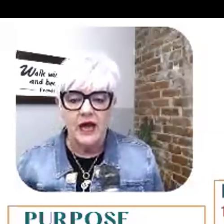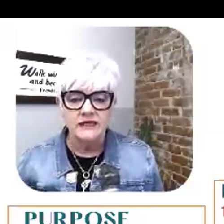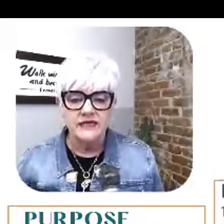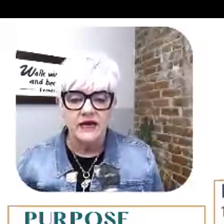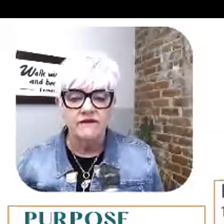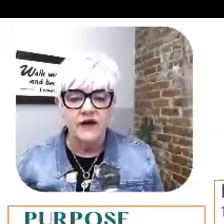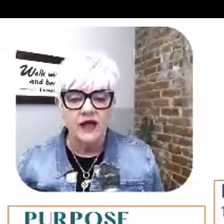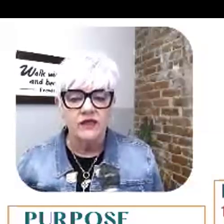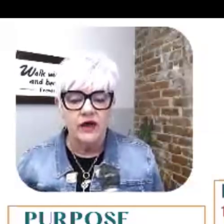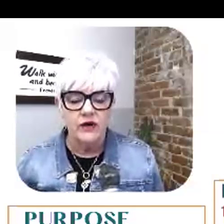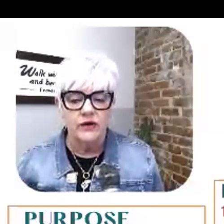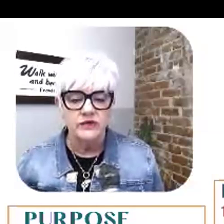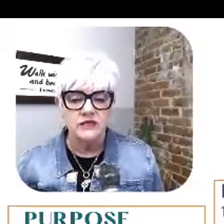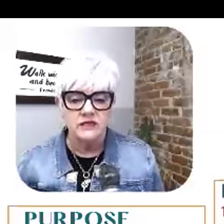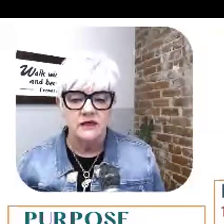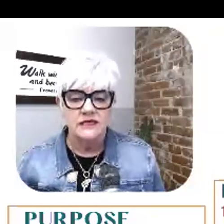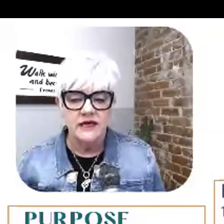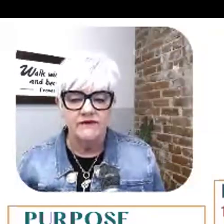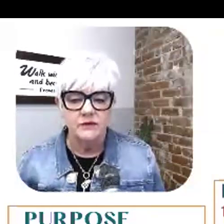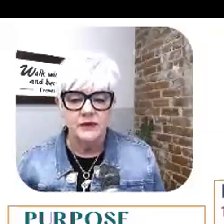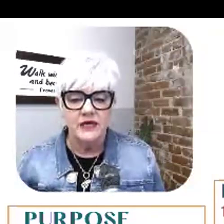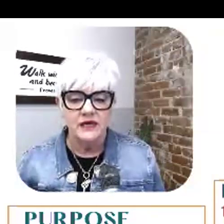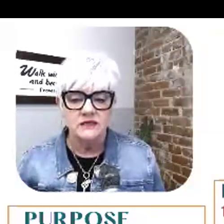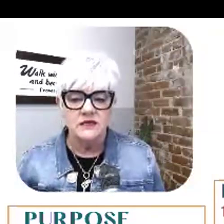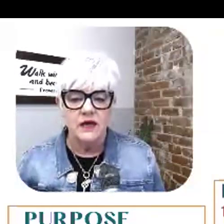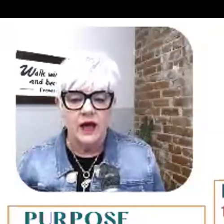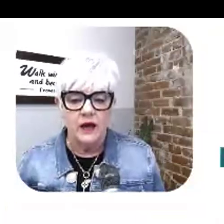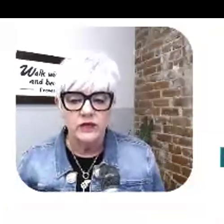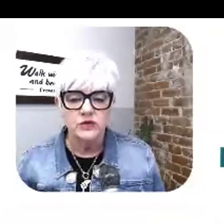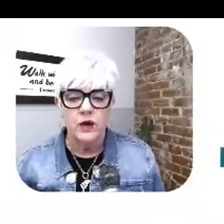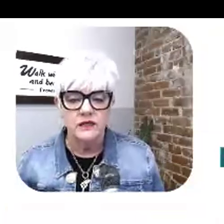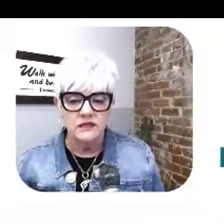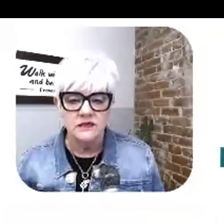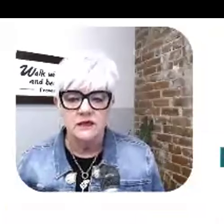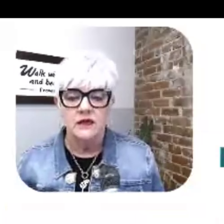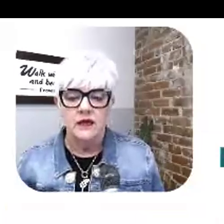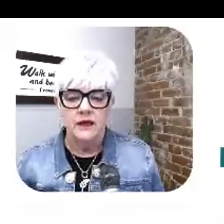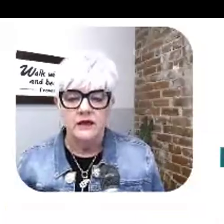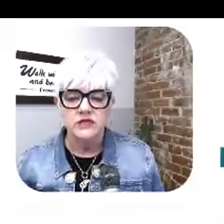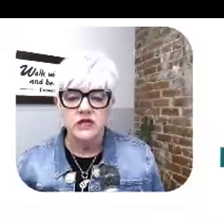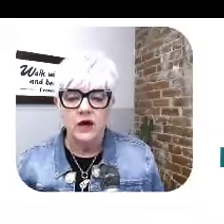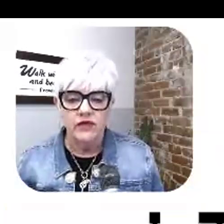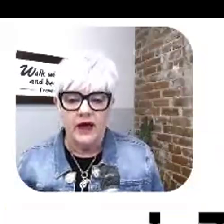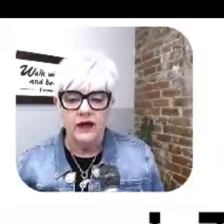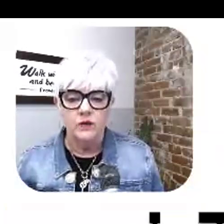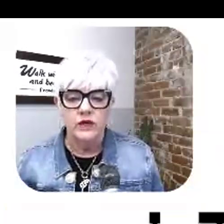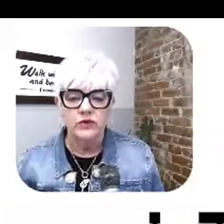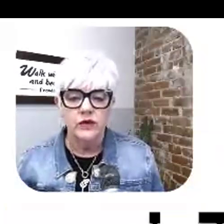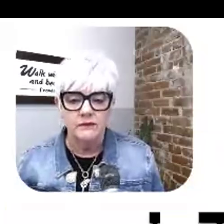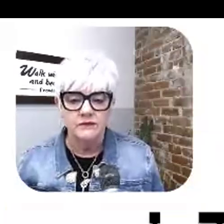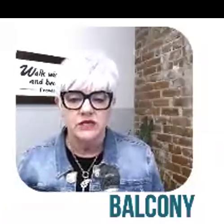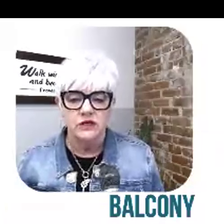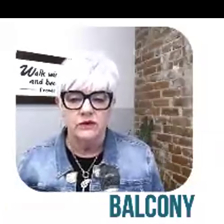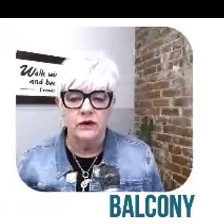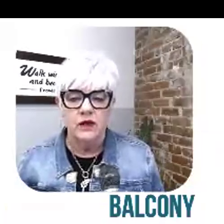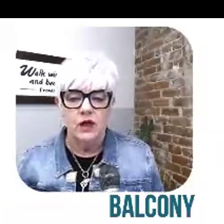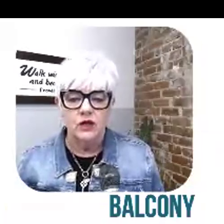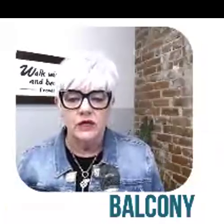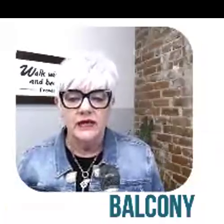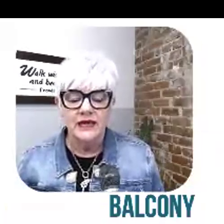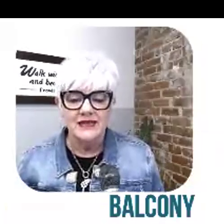again, identifying those 7 Ps and which ones, so that when you come